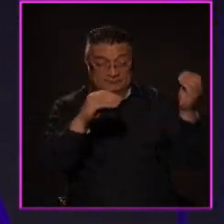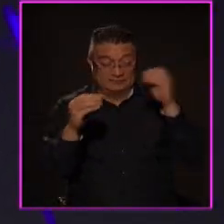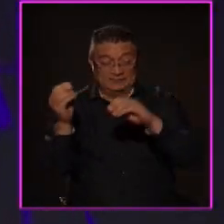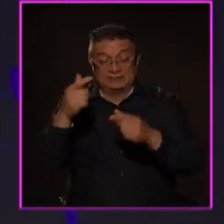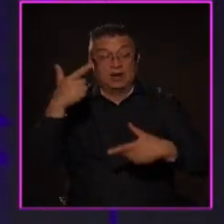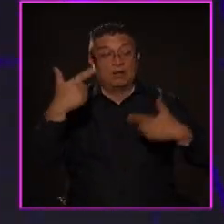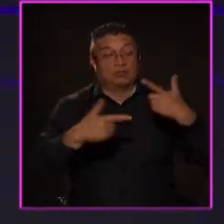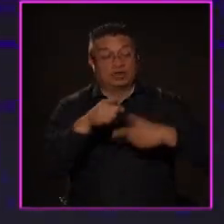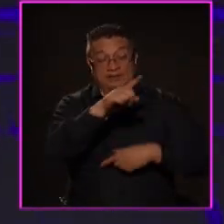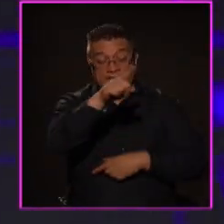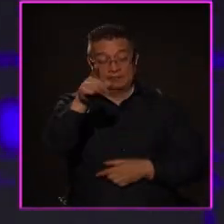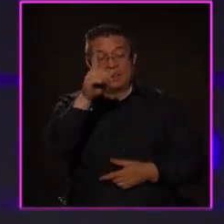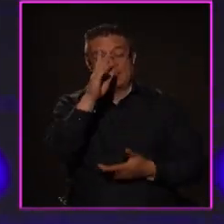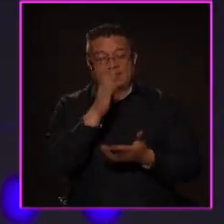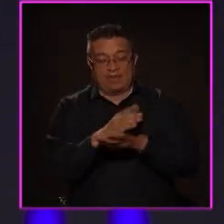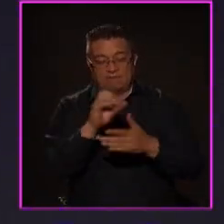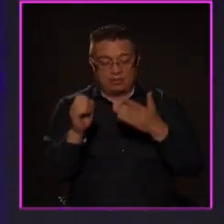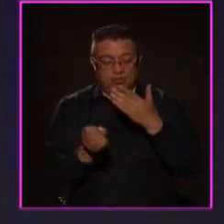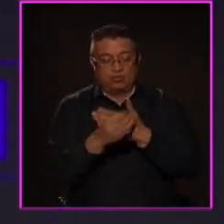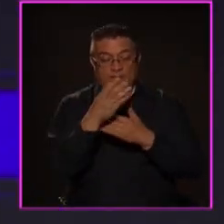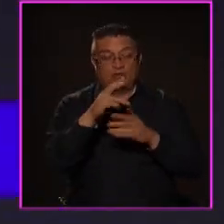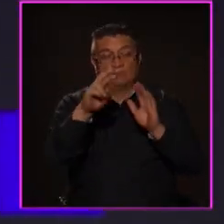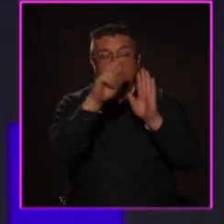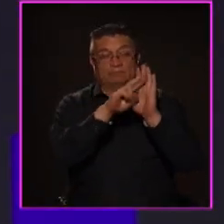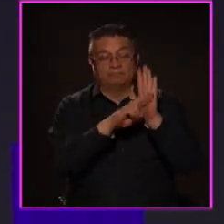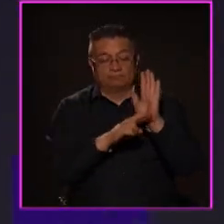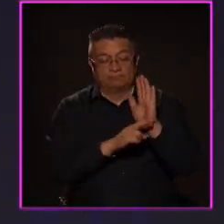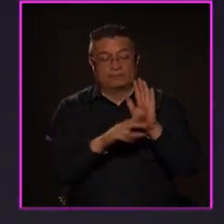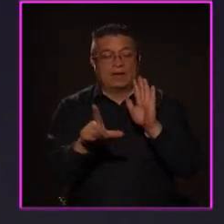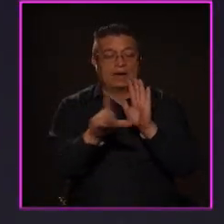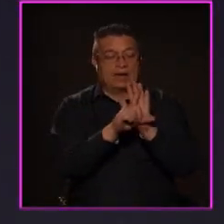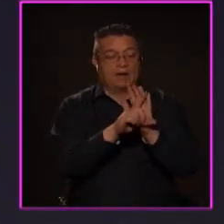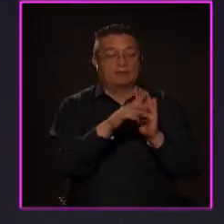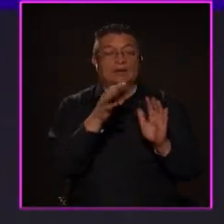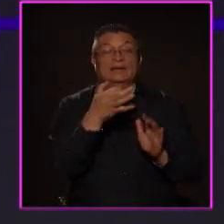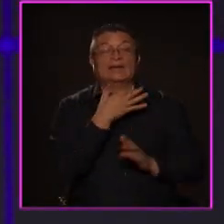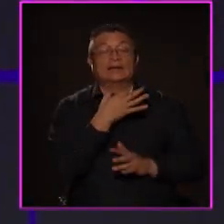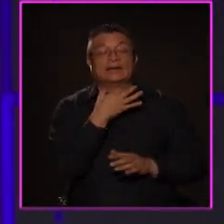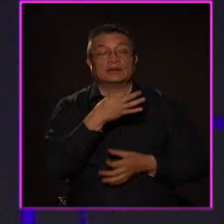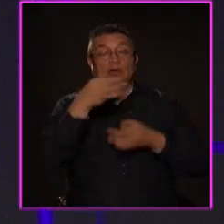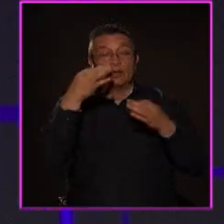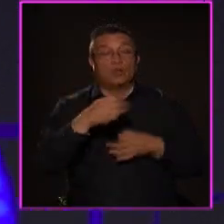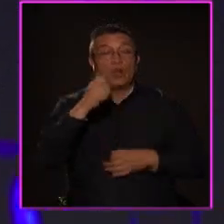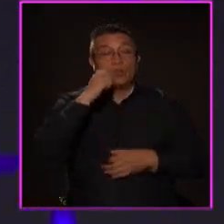that will ensure meaningful human control over AI. Thank you very much.